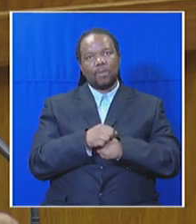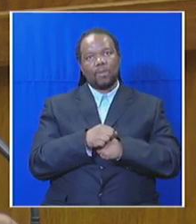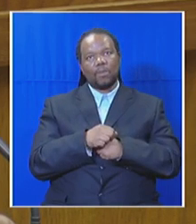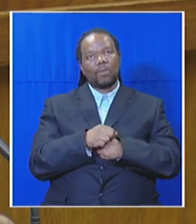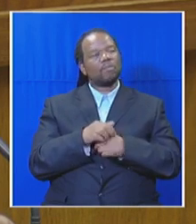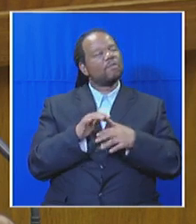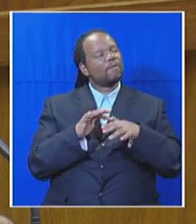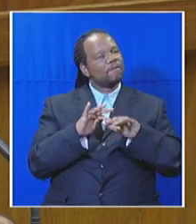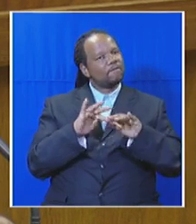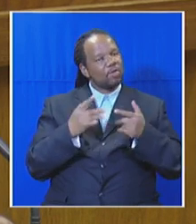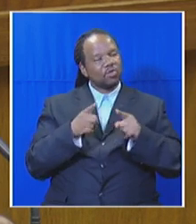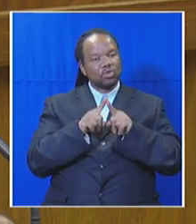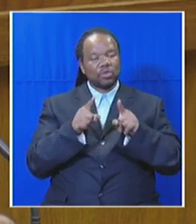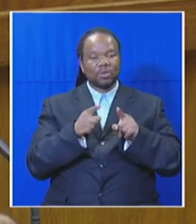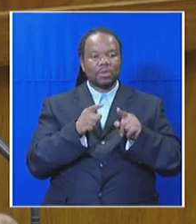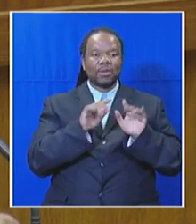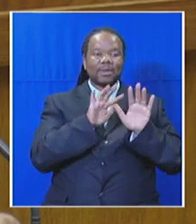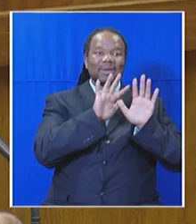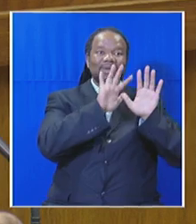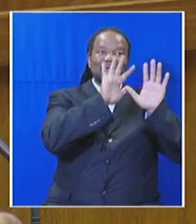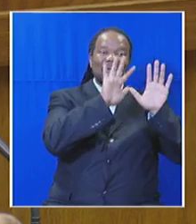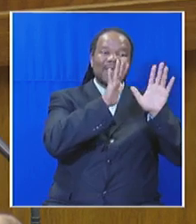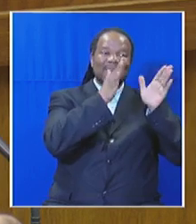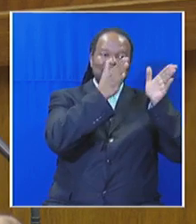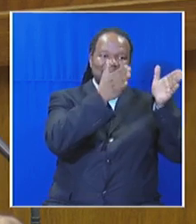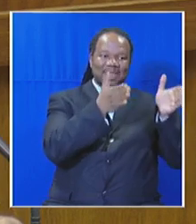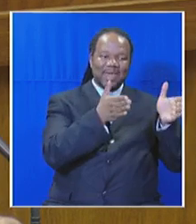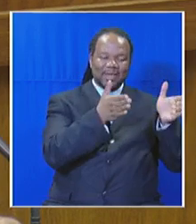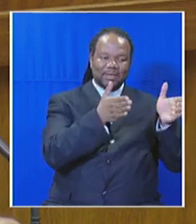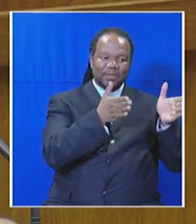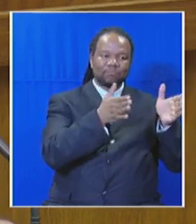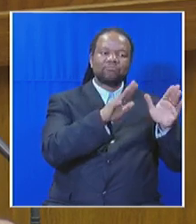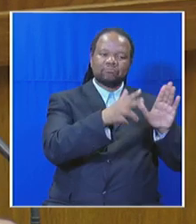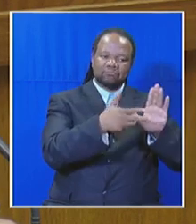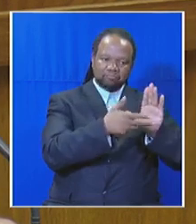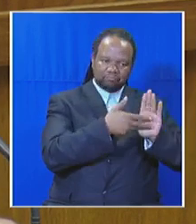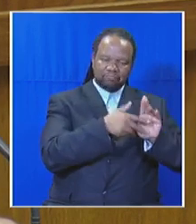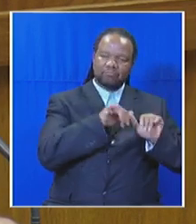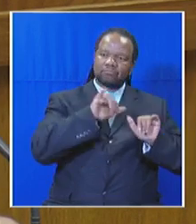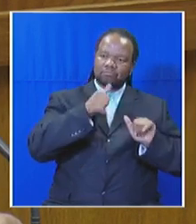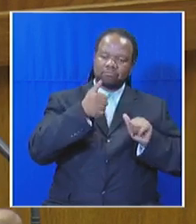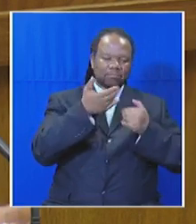adopted the first 10 years implementation plan of the African Union Agenda